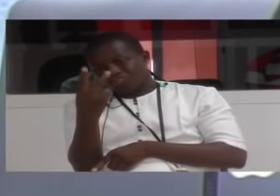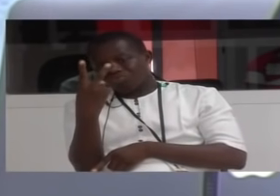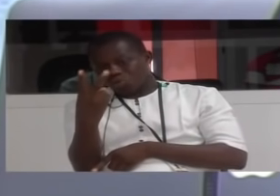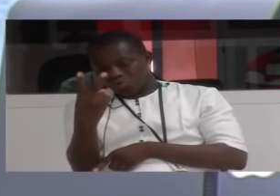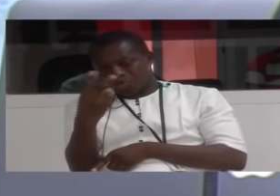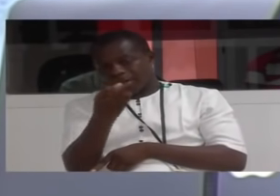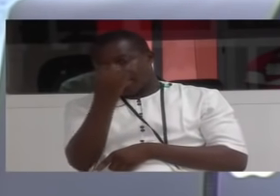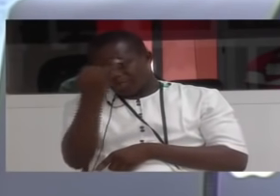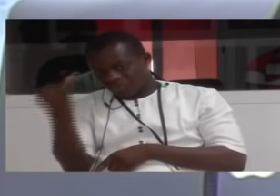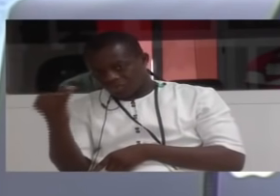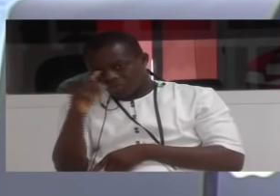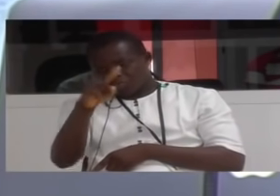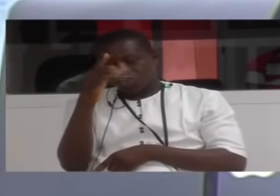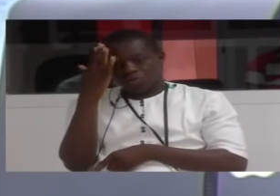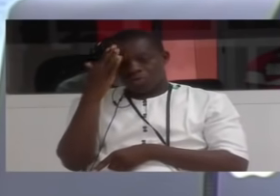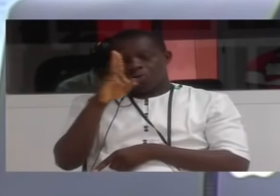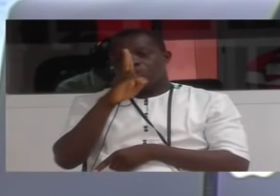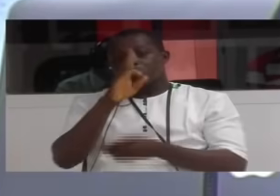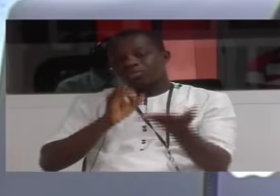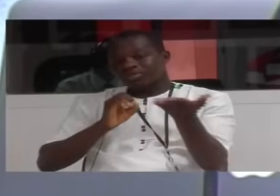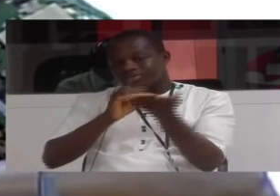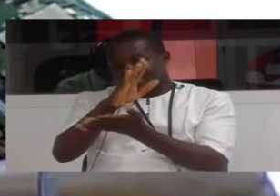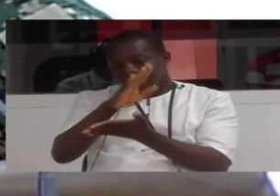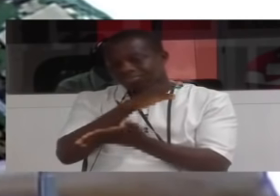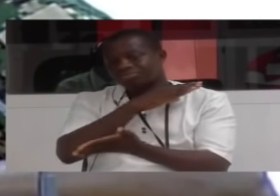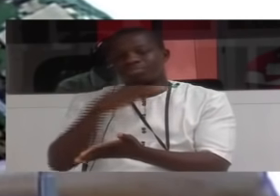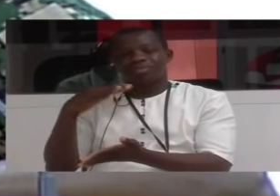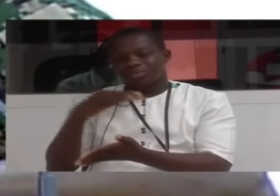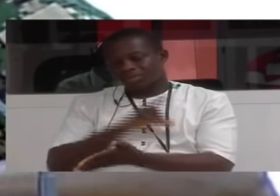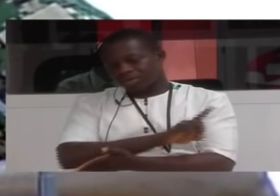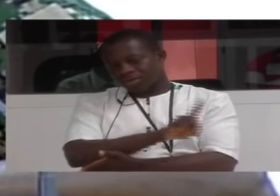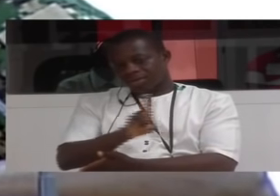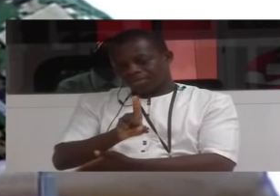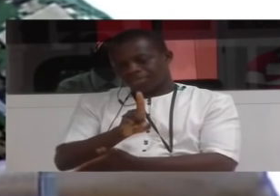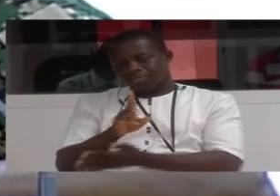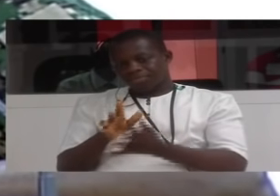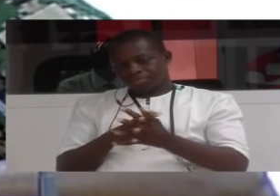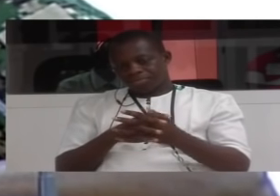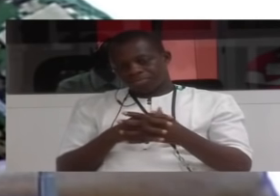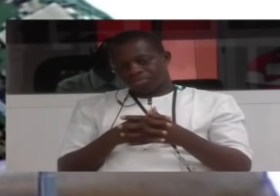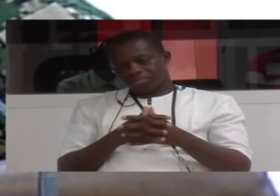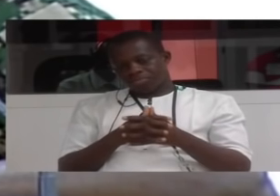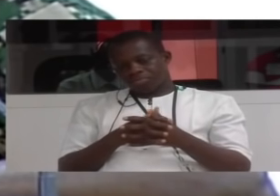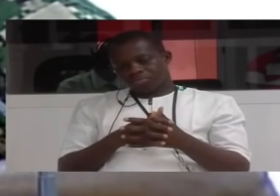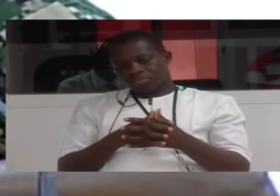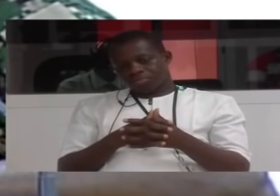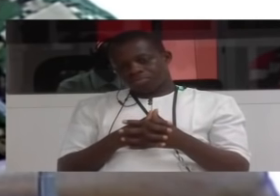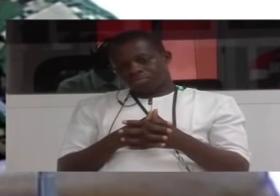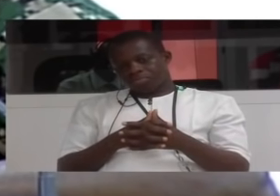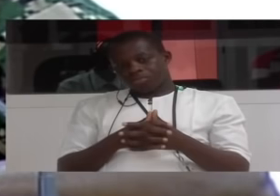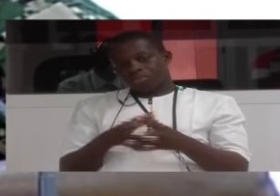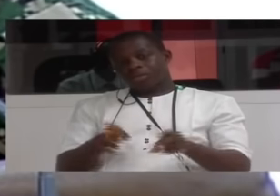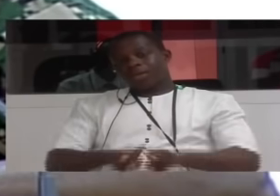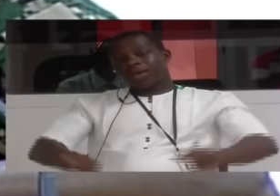individuals, do you know who ordered their killing? Ñaar ñi ni ndax xam nga kana joxe cadeau pour ñu reey len.